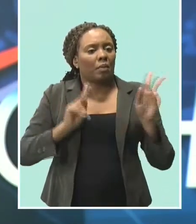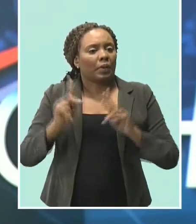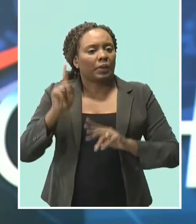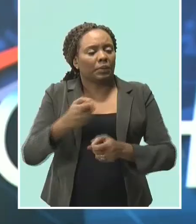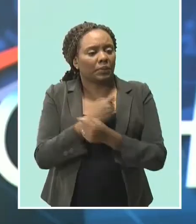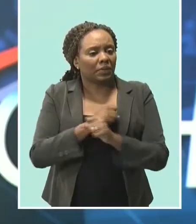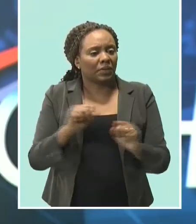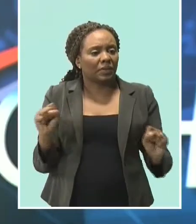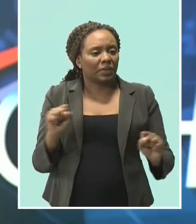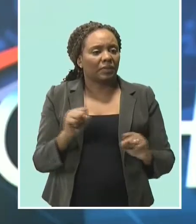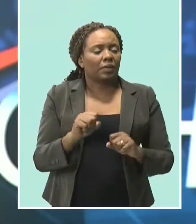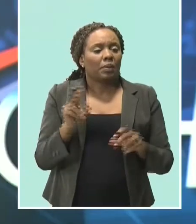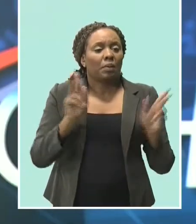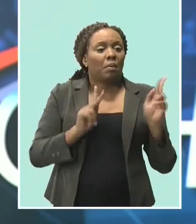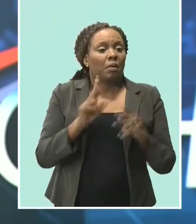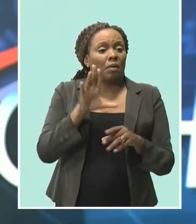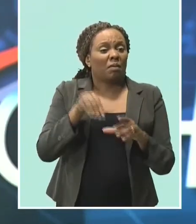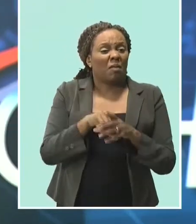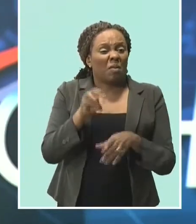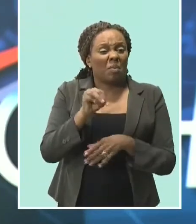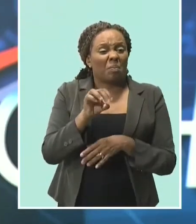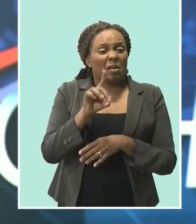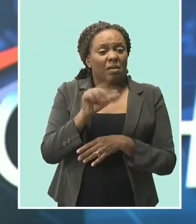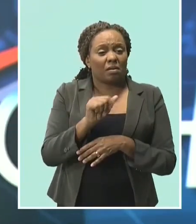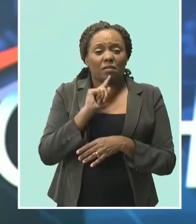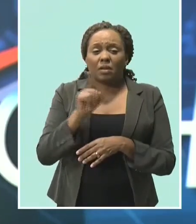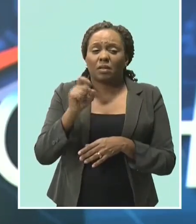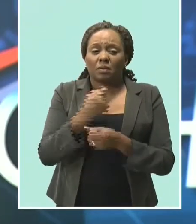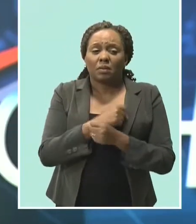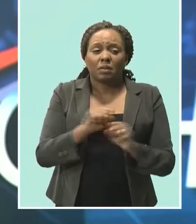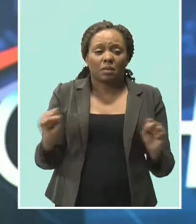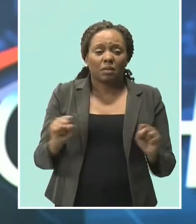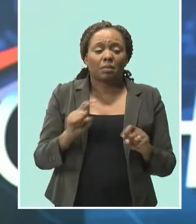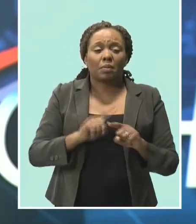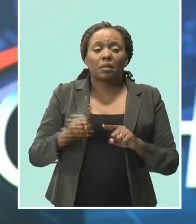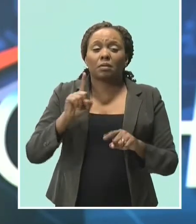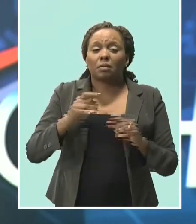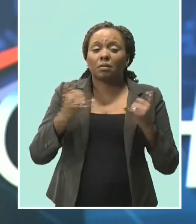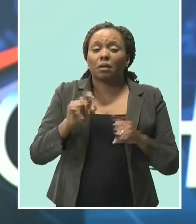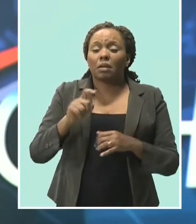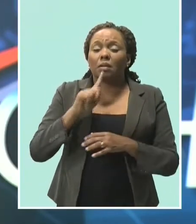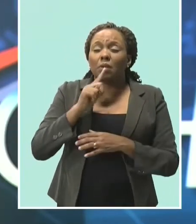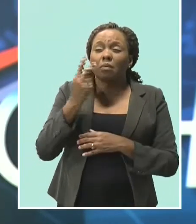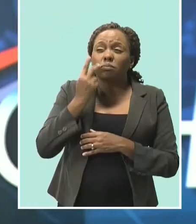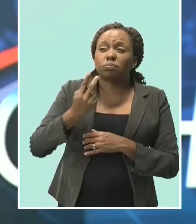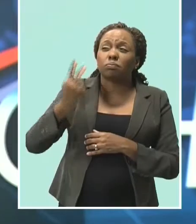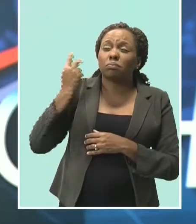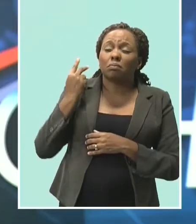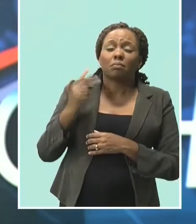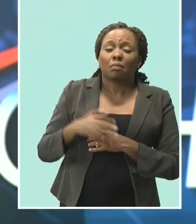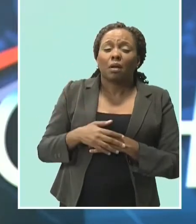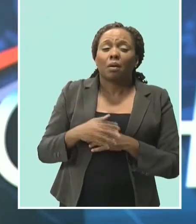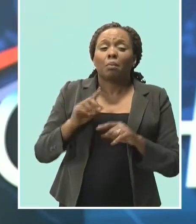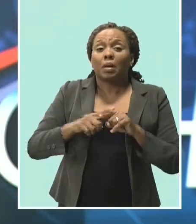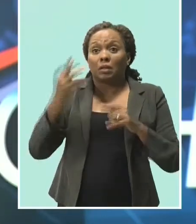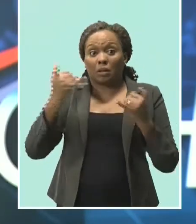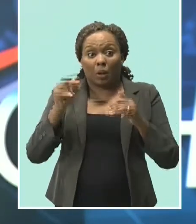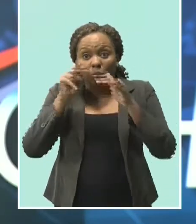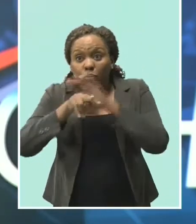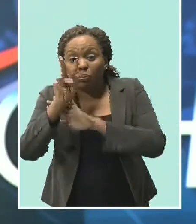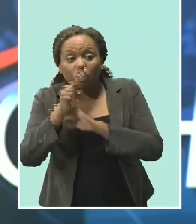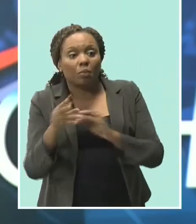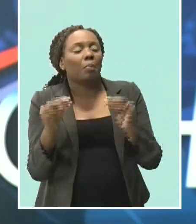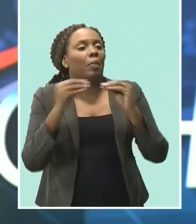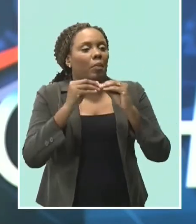the grim turn of events on Monday will cause a reflection on measures that can better protect media professionals as they